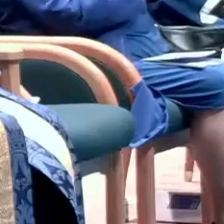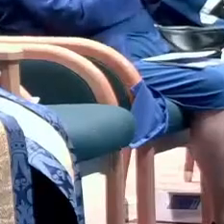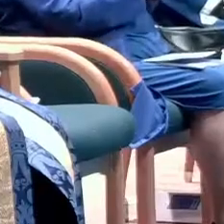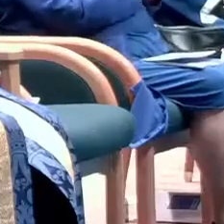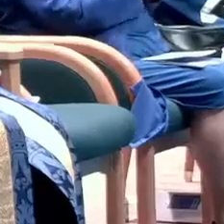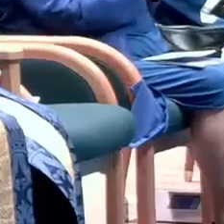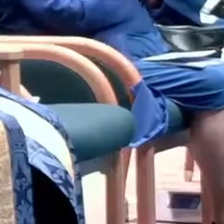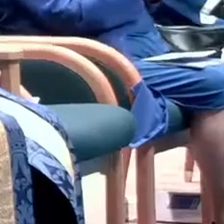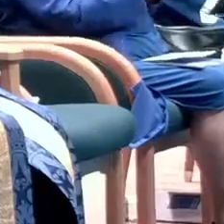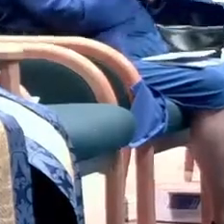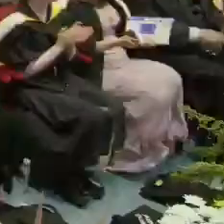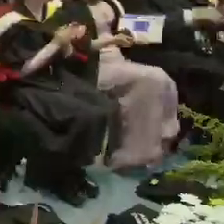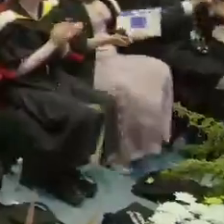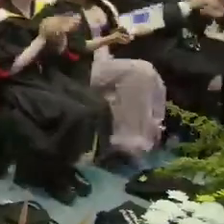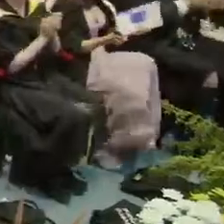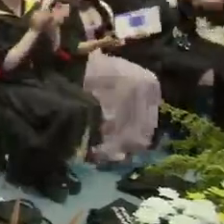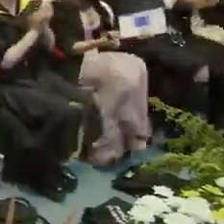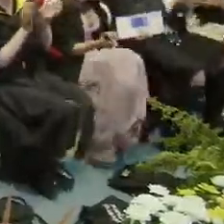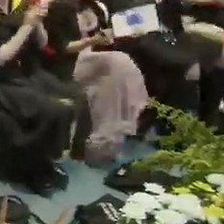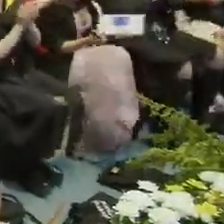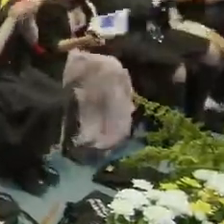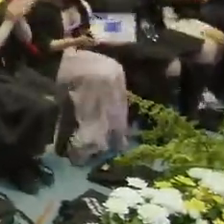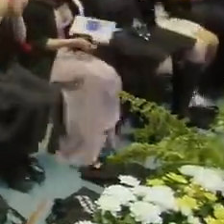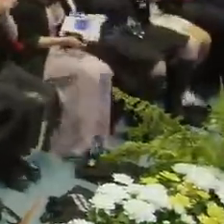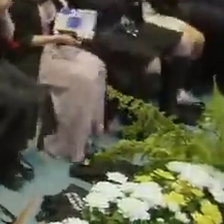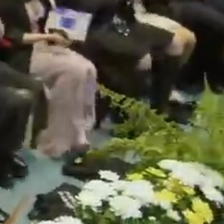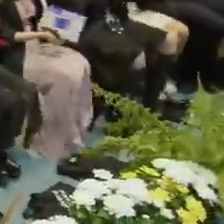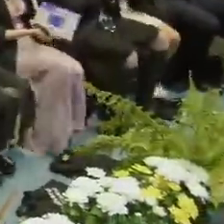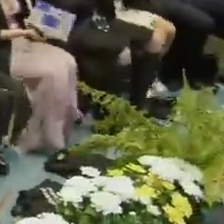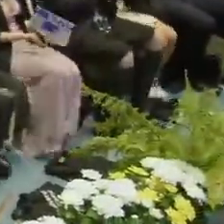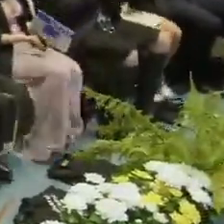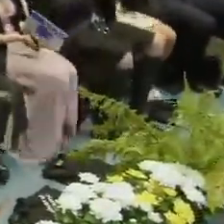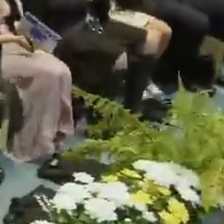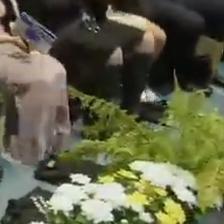1 and 2 and 3!